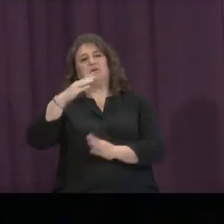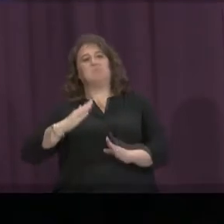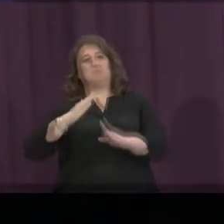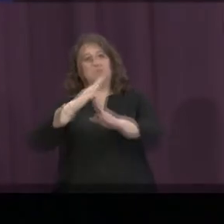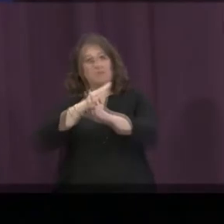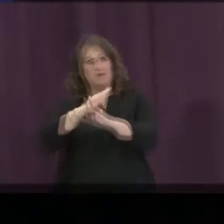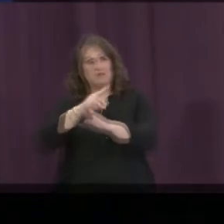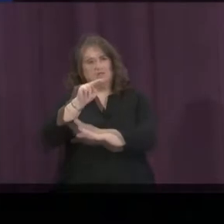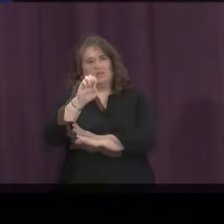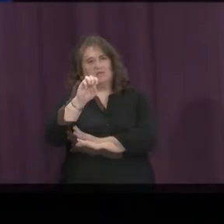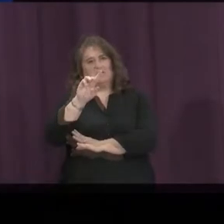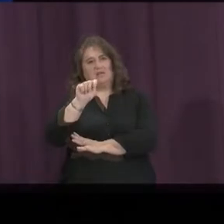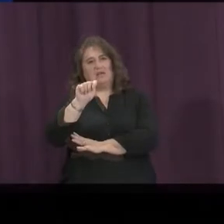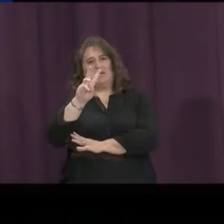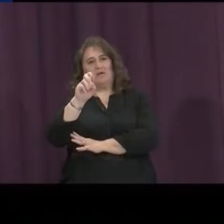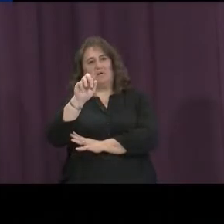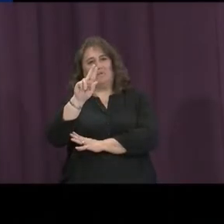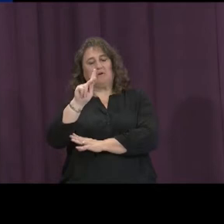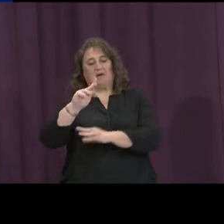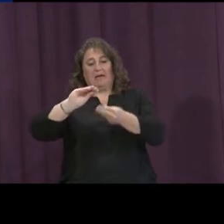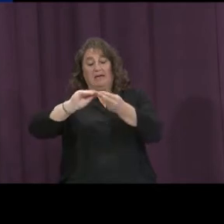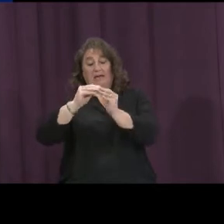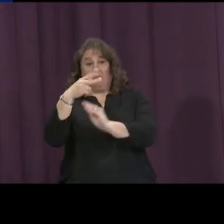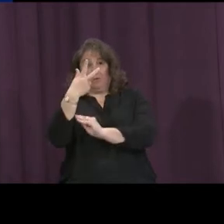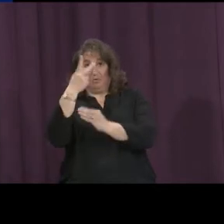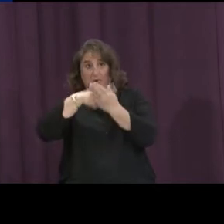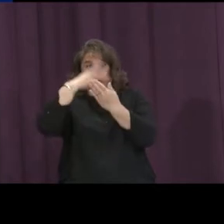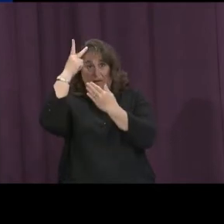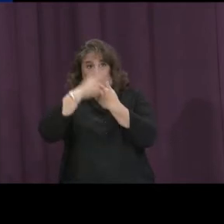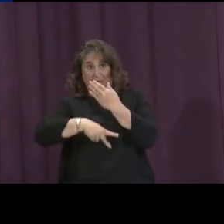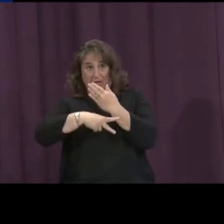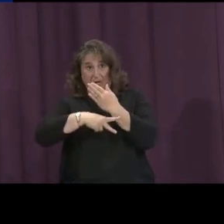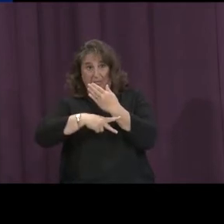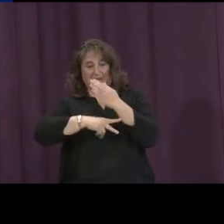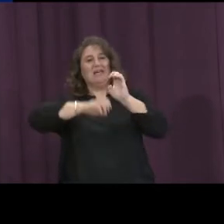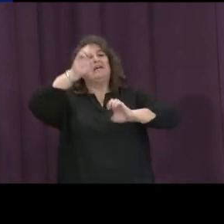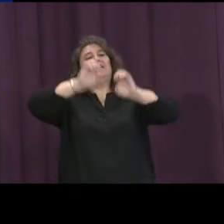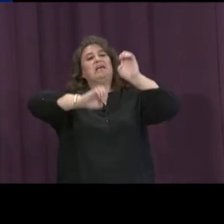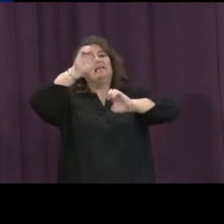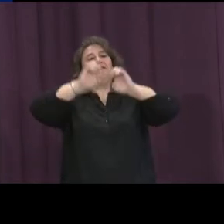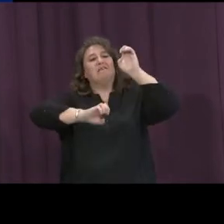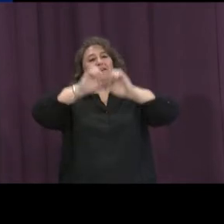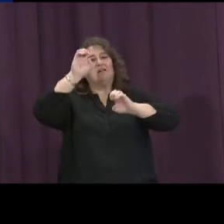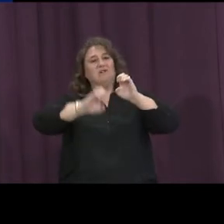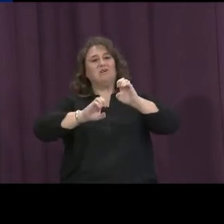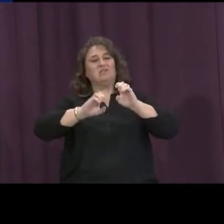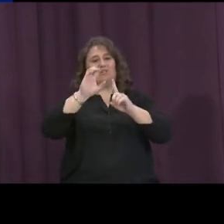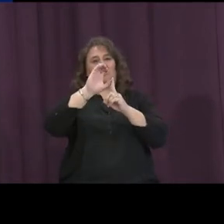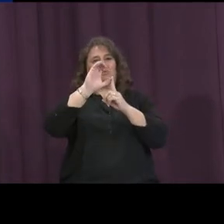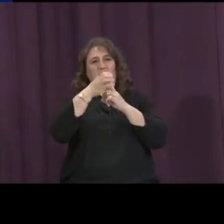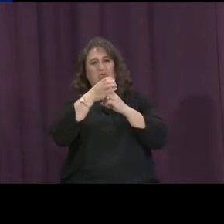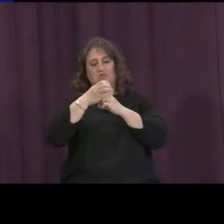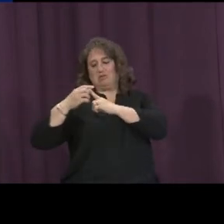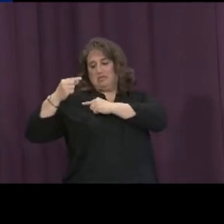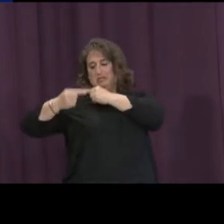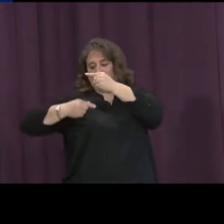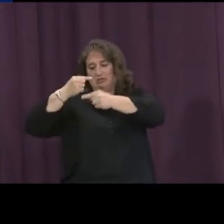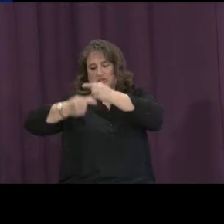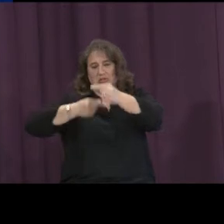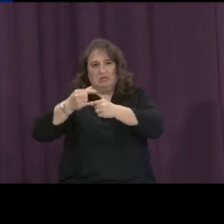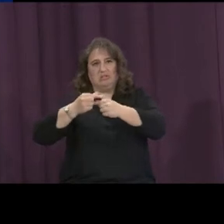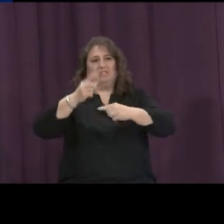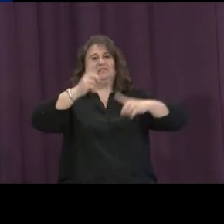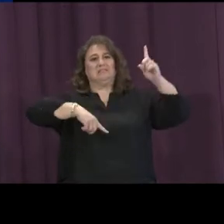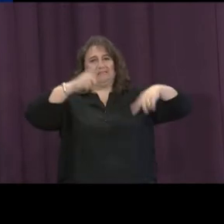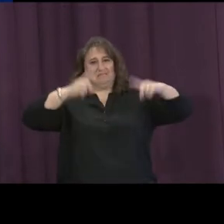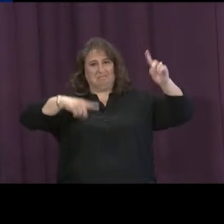Episode 3, Valuing Cultural and Generational Diversity. This is such a wonderful topic and